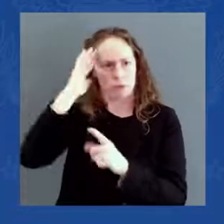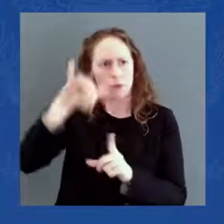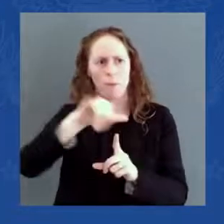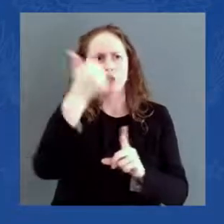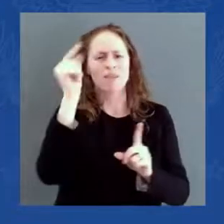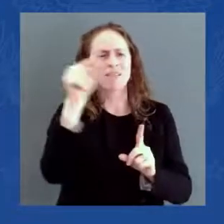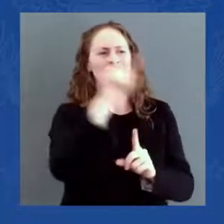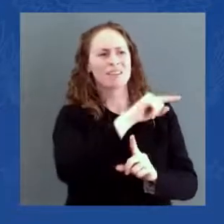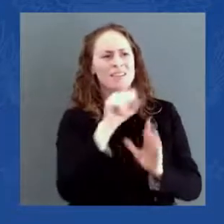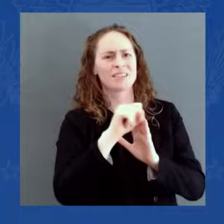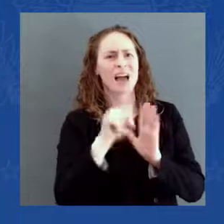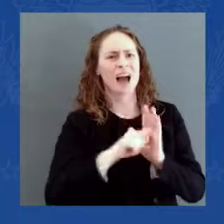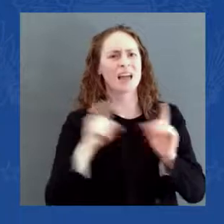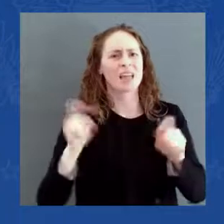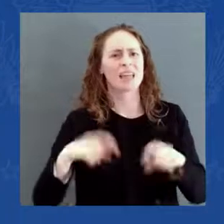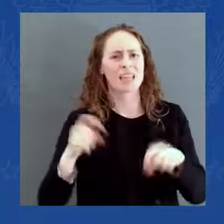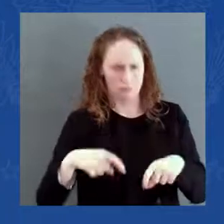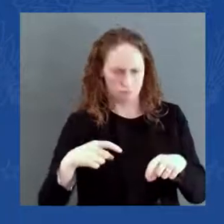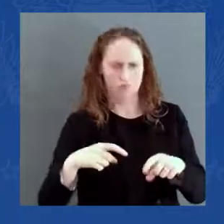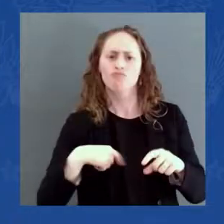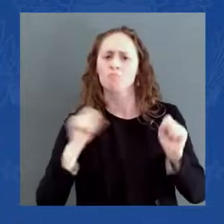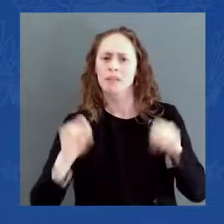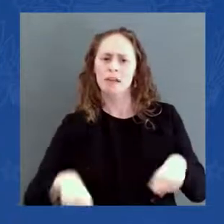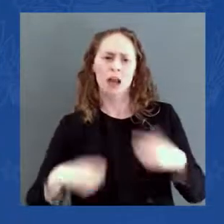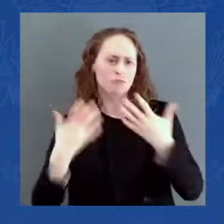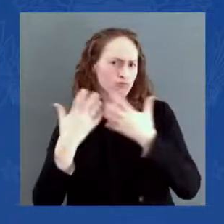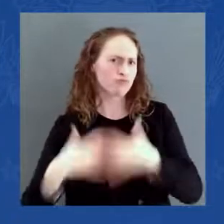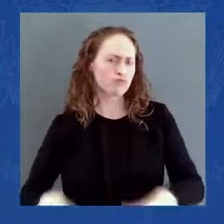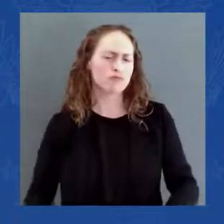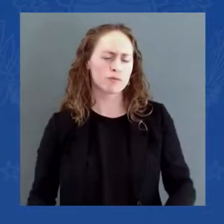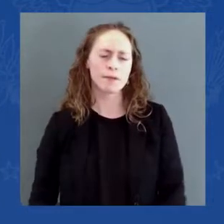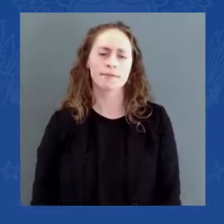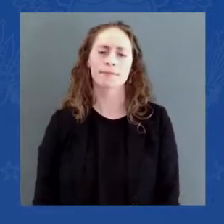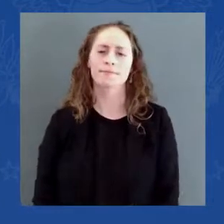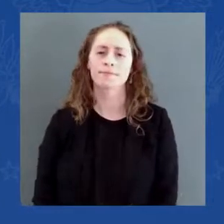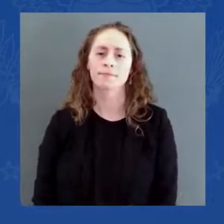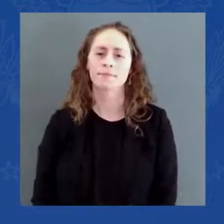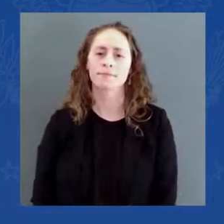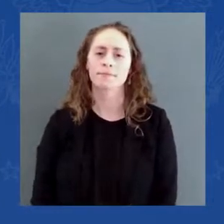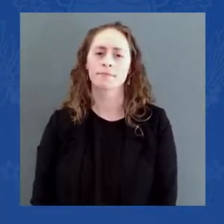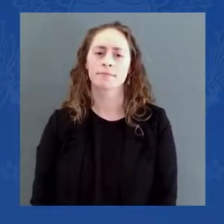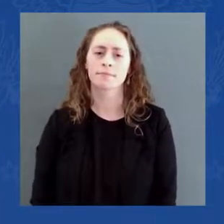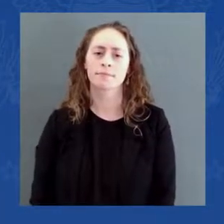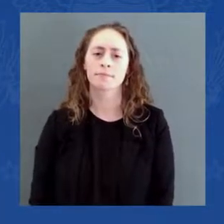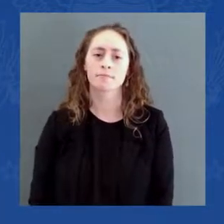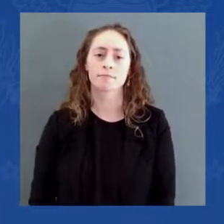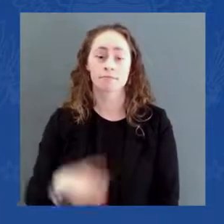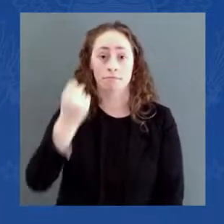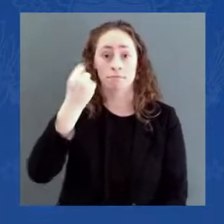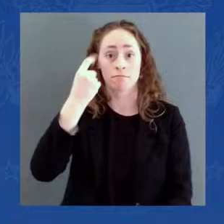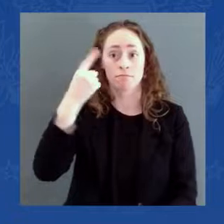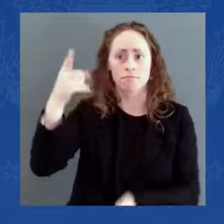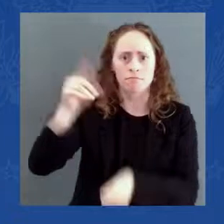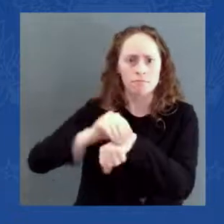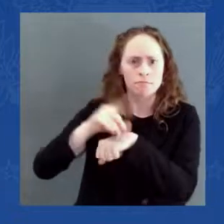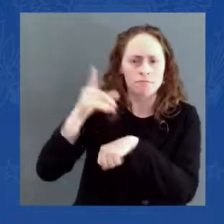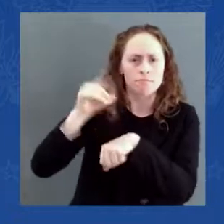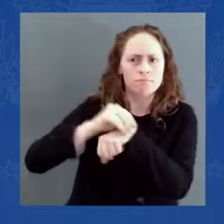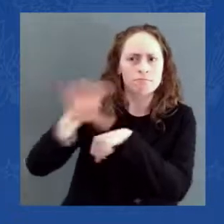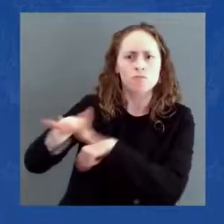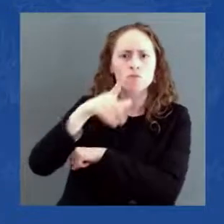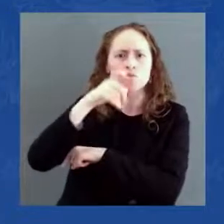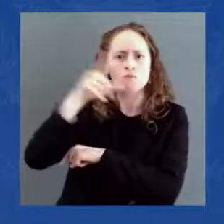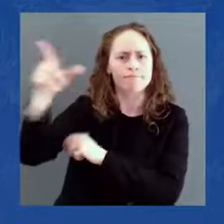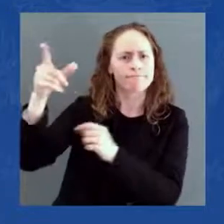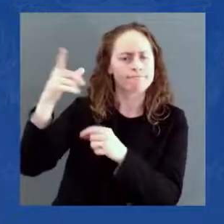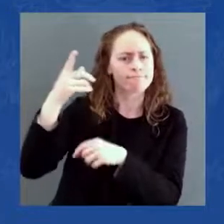theorists, okay? For example, monoclonal antibody treatments have been shown to reduce the risk of hospitalization by